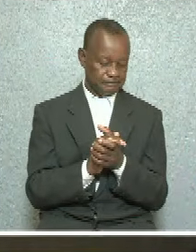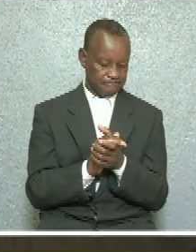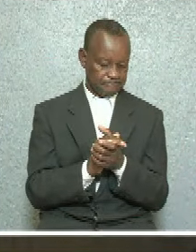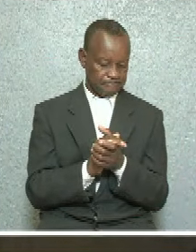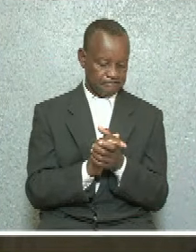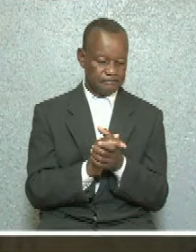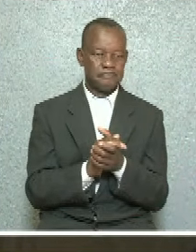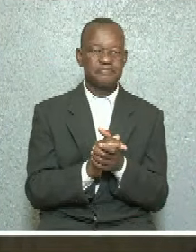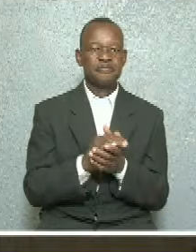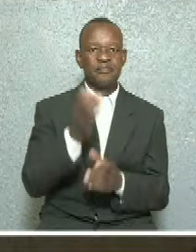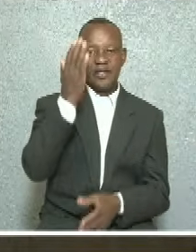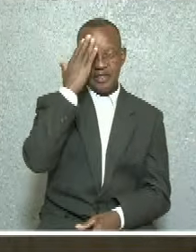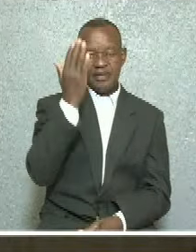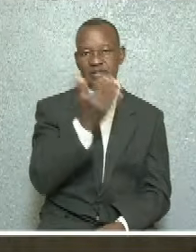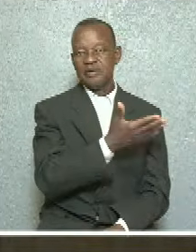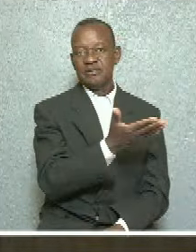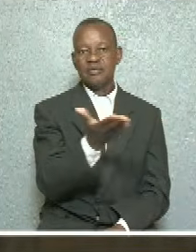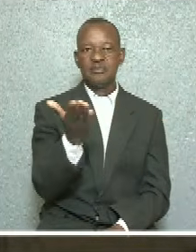Good afternoon, everybody.